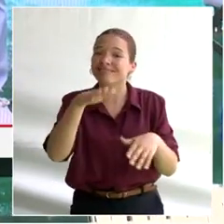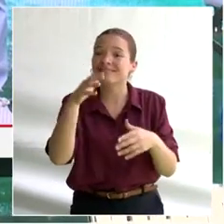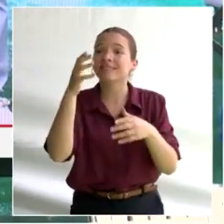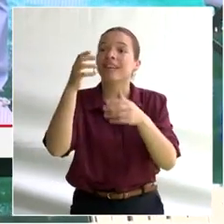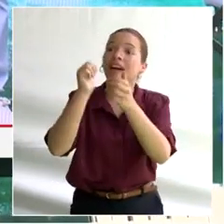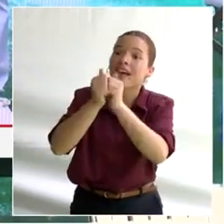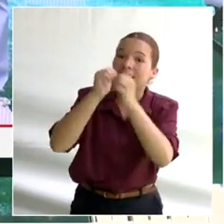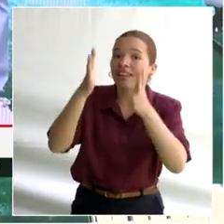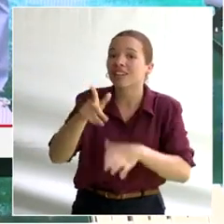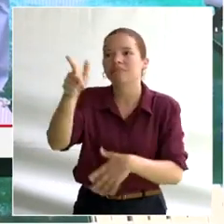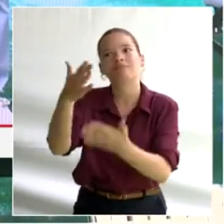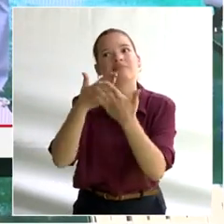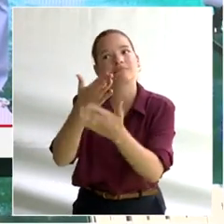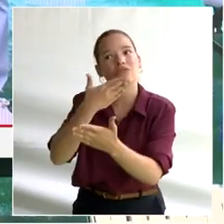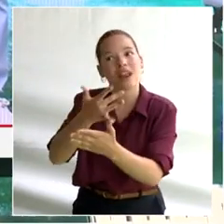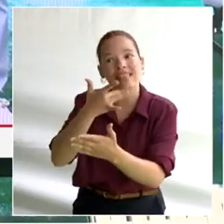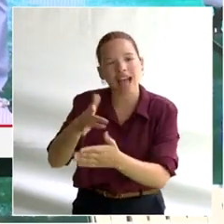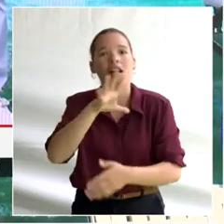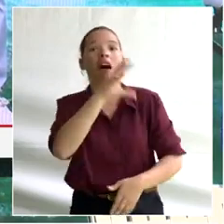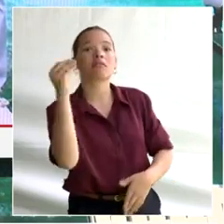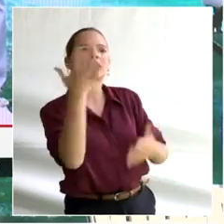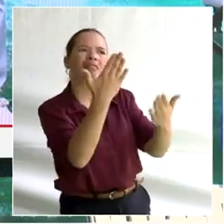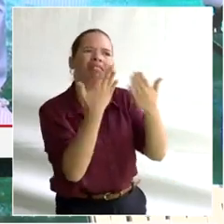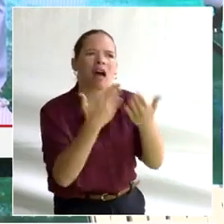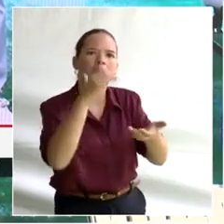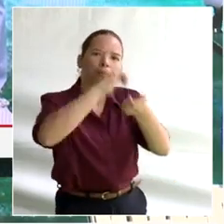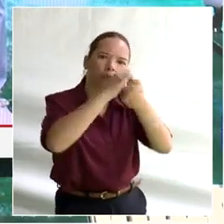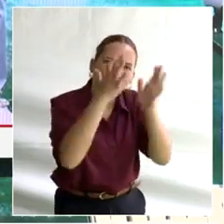hospitality partners at Events DC, the